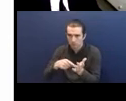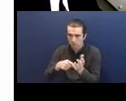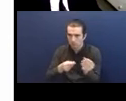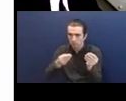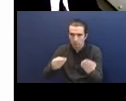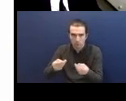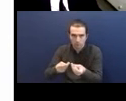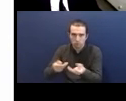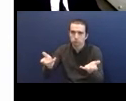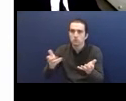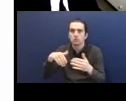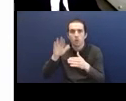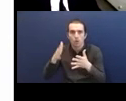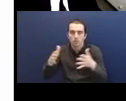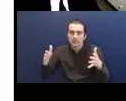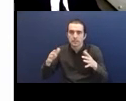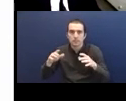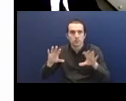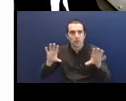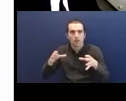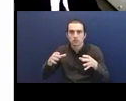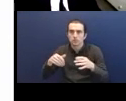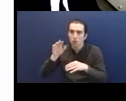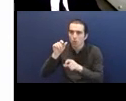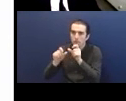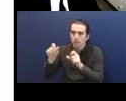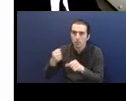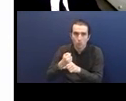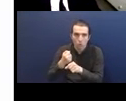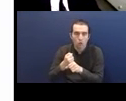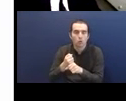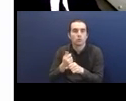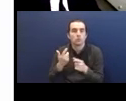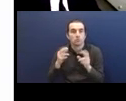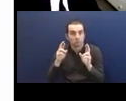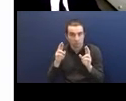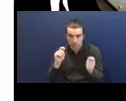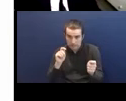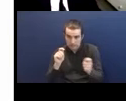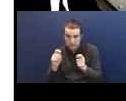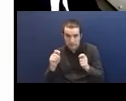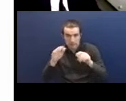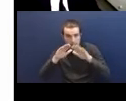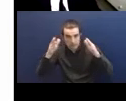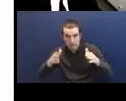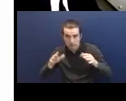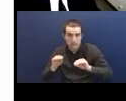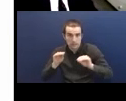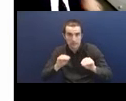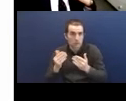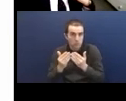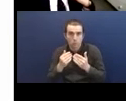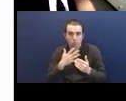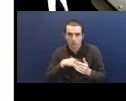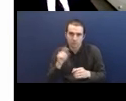One, I hope they've flourished and are still there and have improved. But two, you know, we hope that that full service school model in South Africa